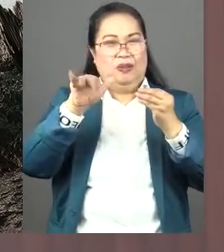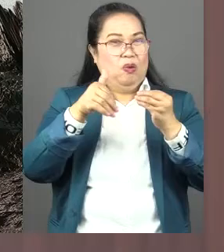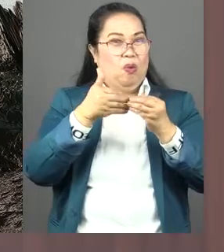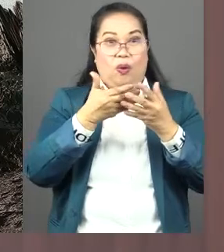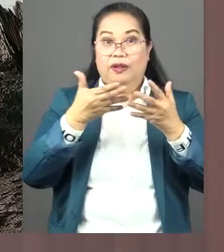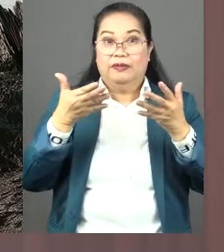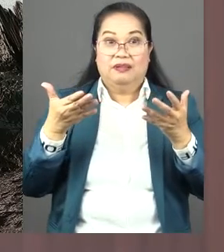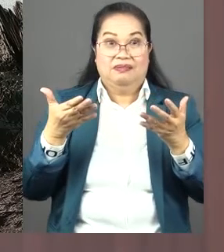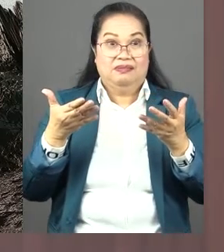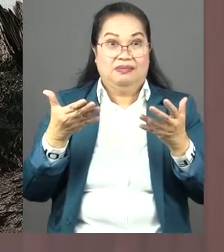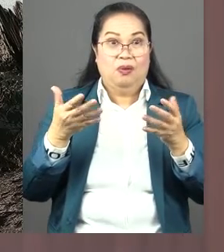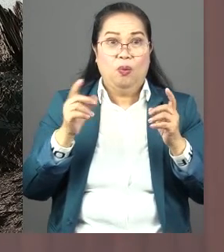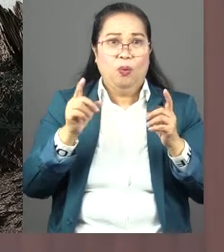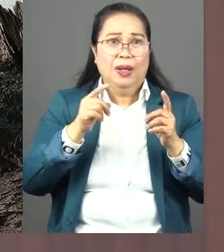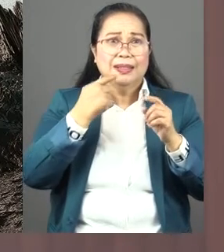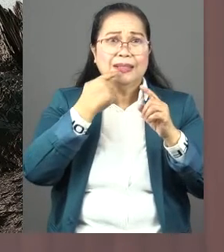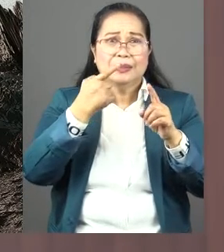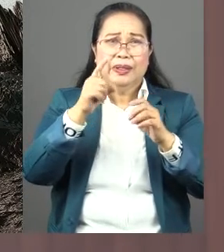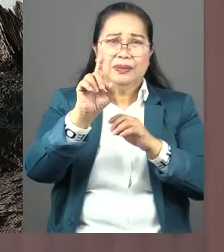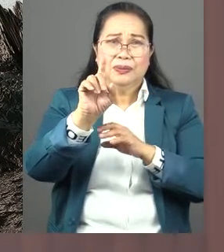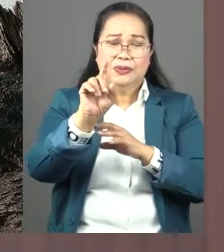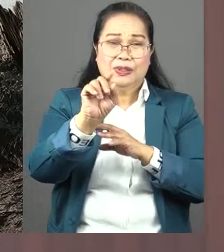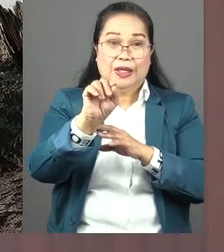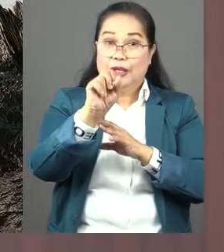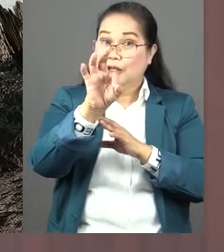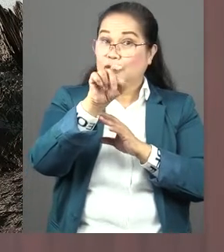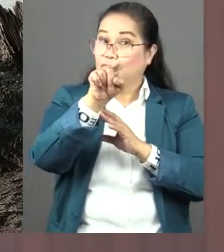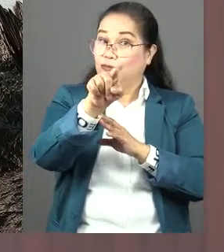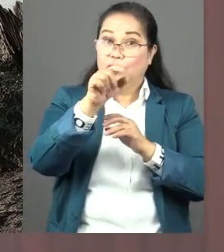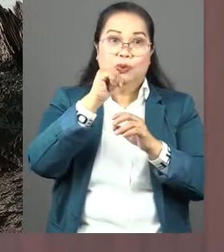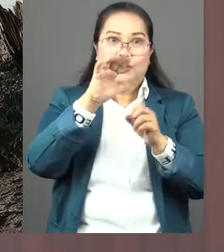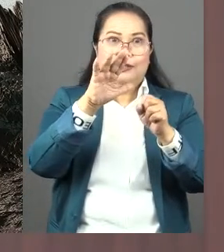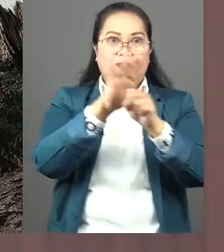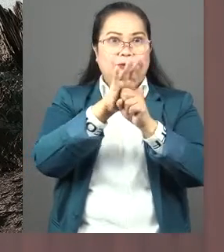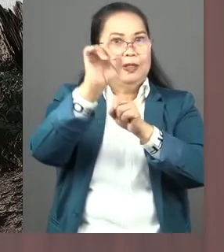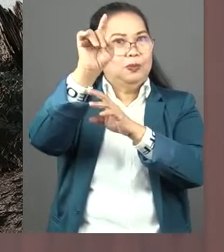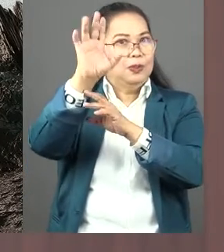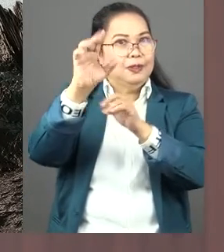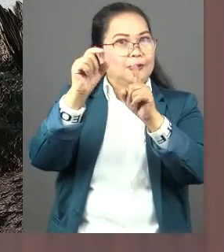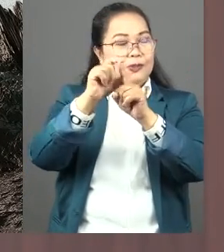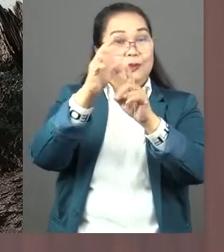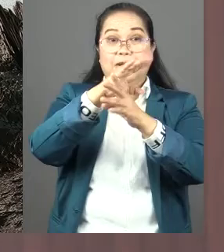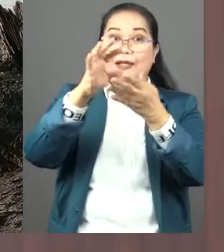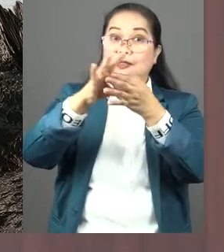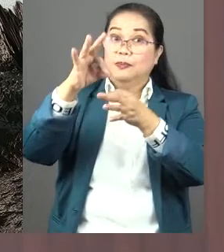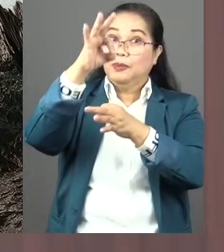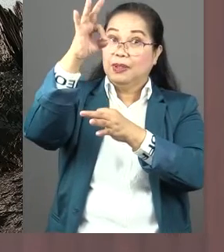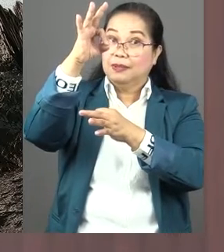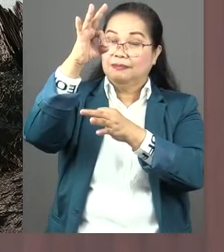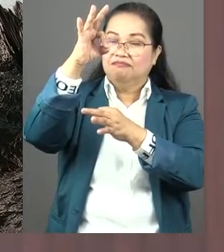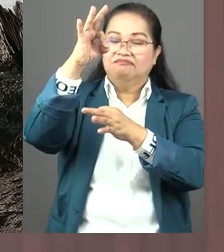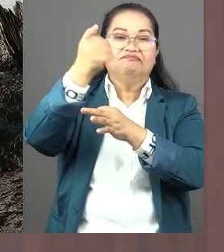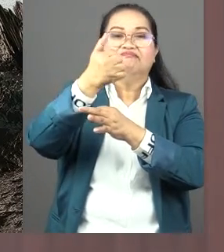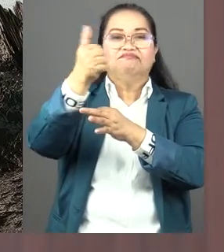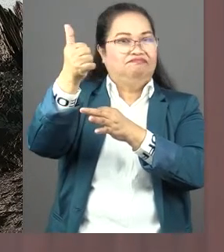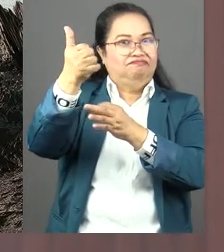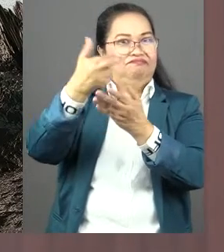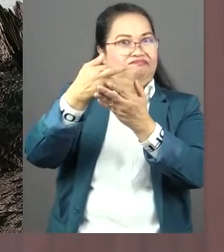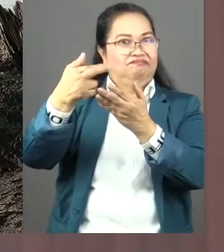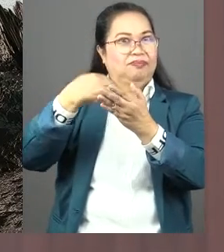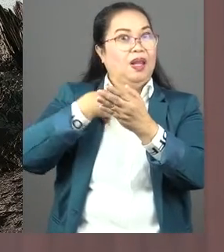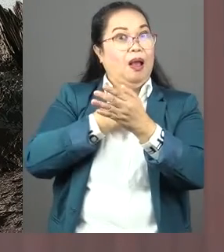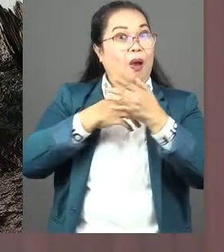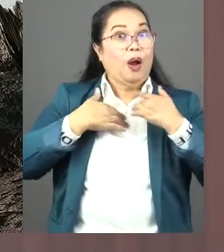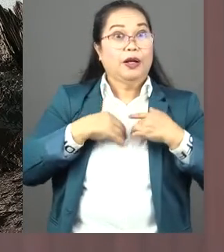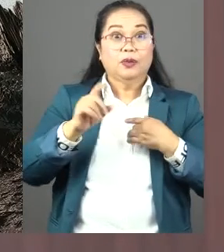these. What am I trying to say? If we are not filled with God's Word and Spirit, the other resource we have in our